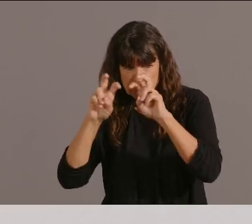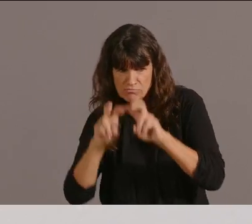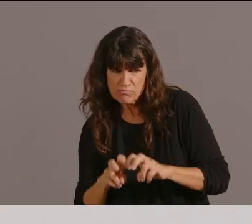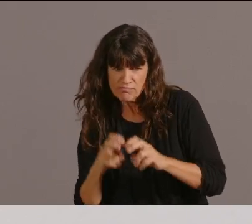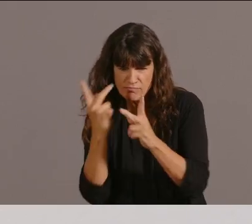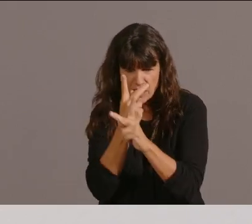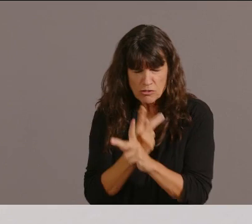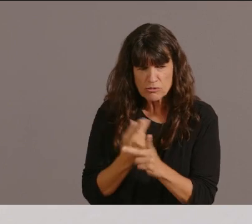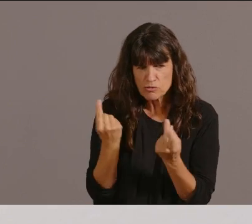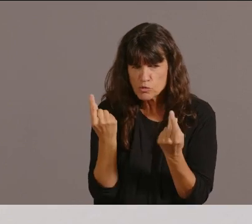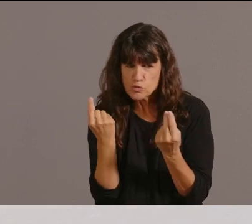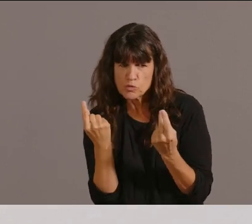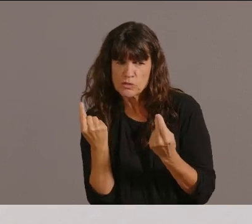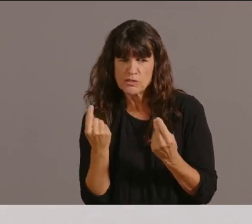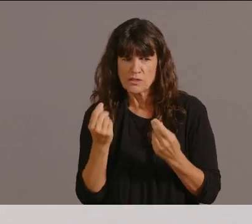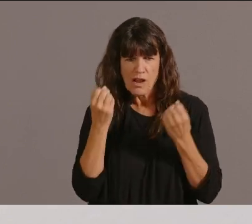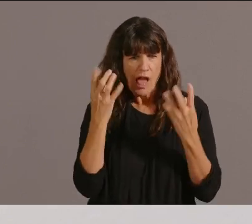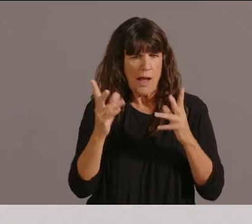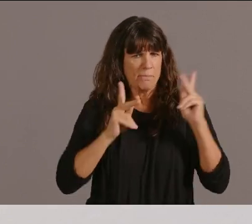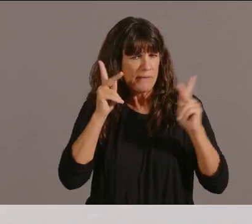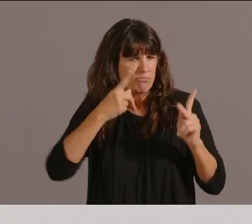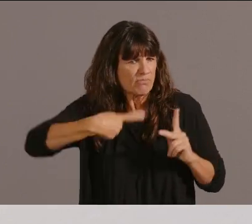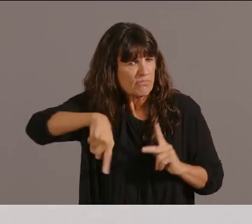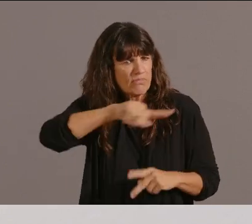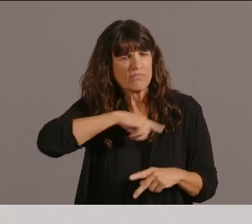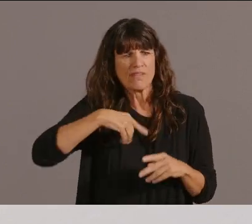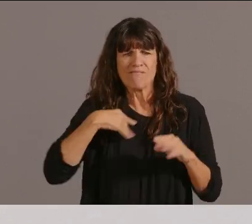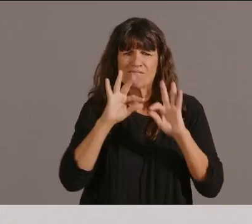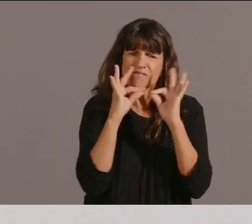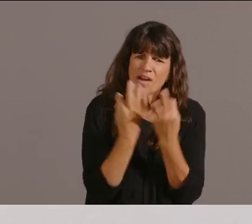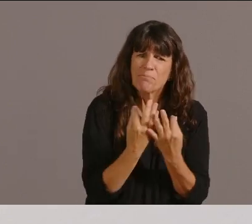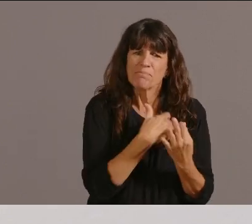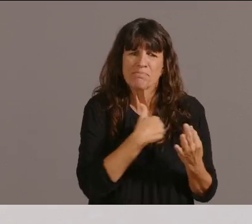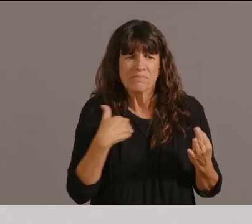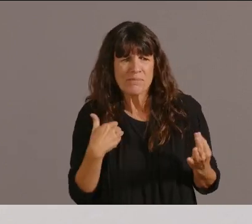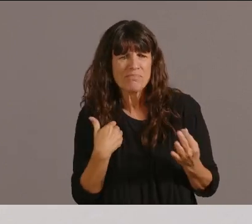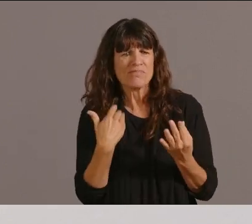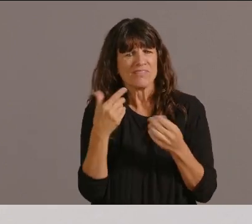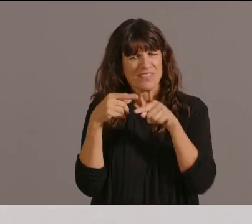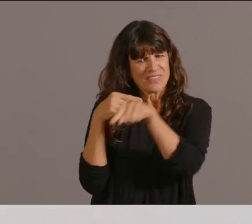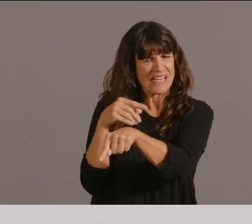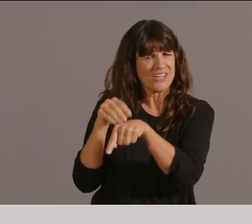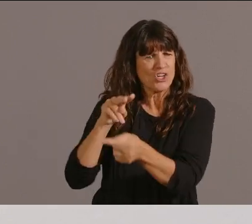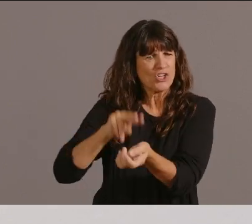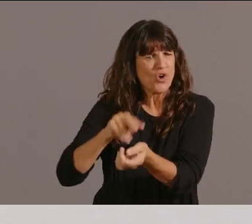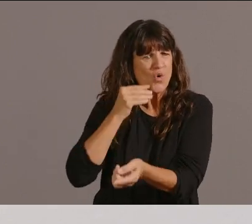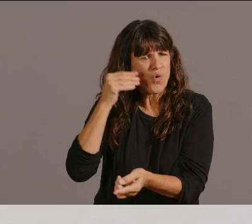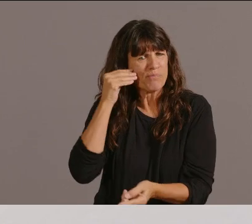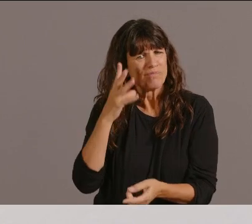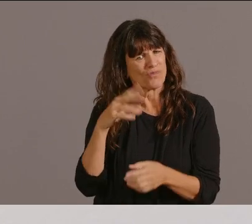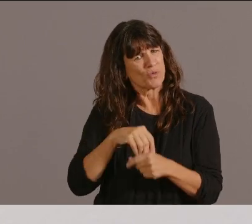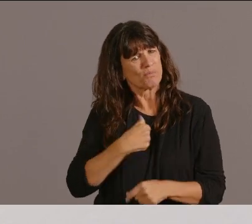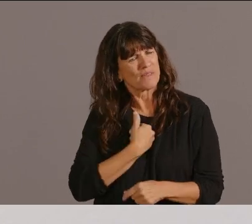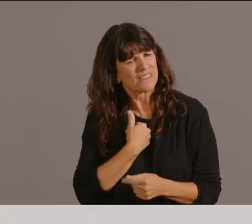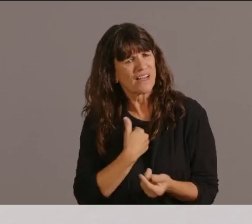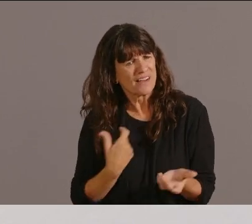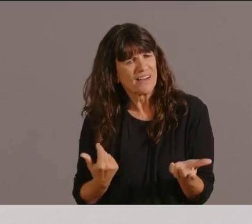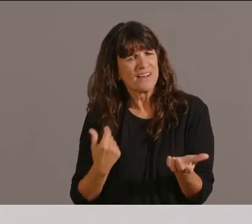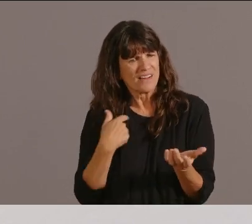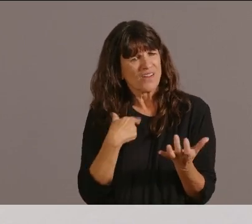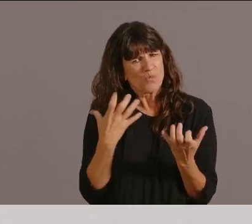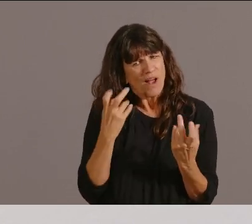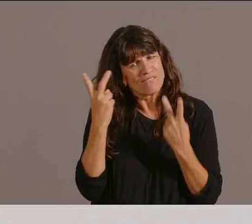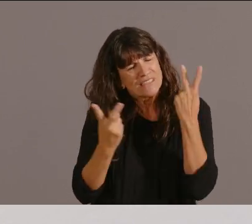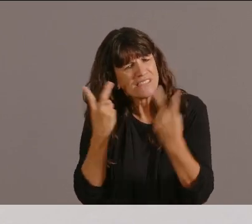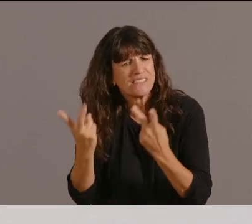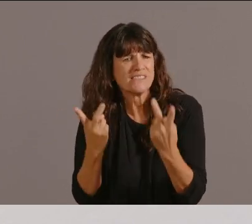You've got a lot of people with folks in nursing homes, and I'll include myself with that, who are anxious to do more visitation. What's your thought